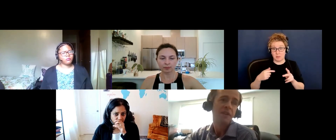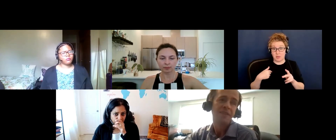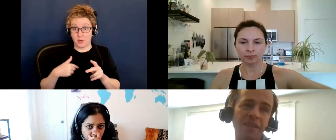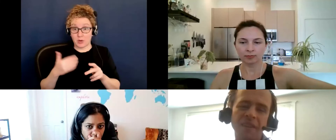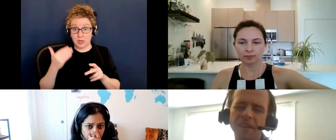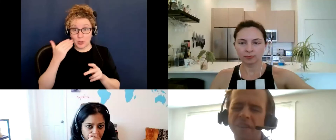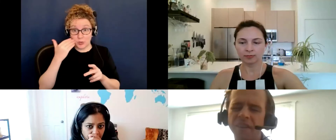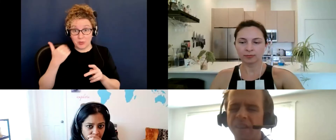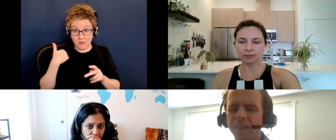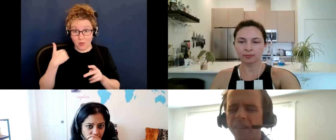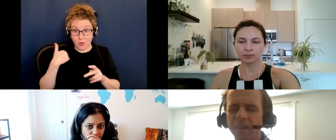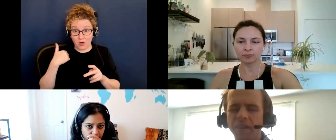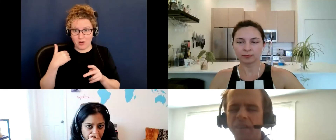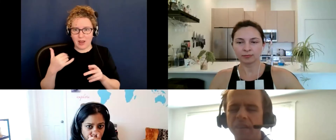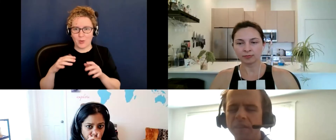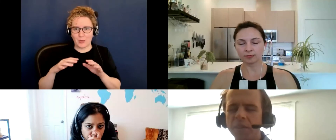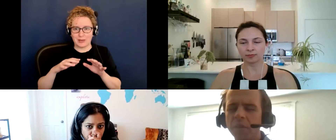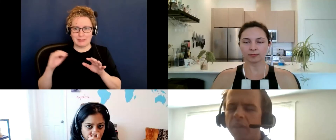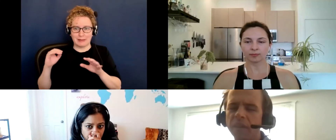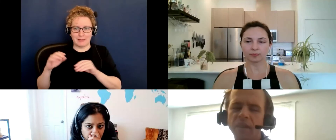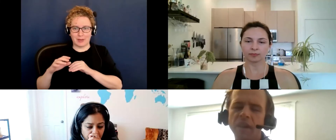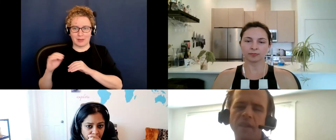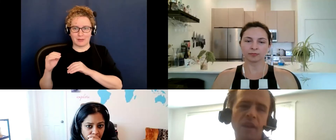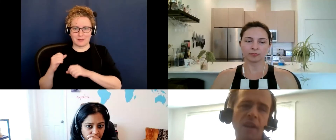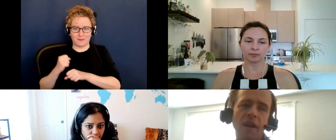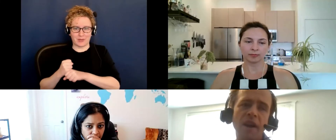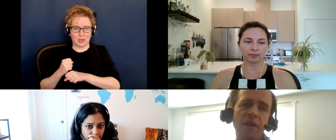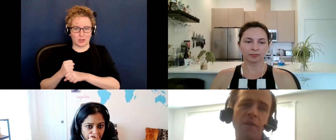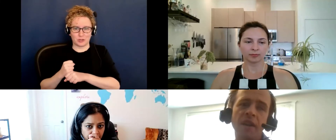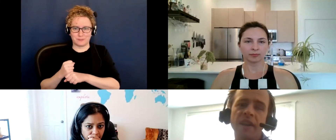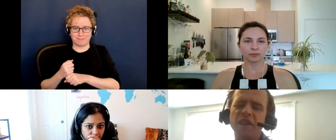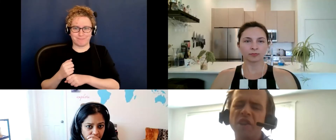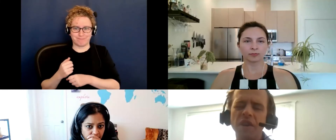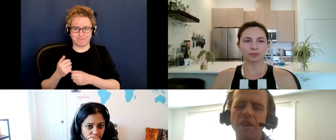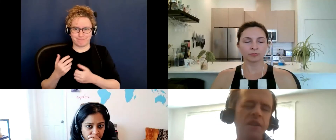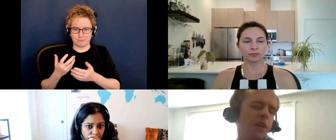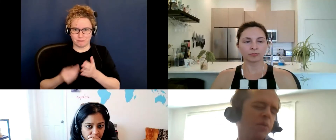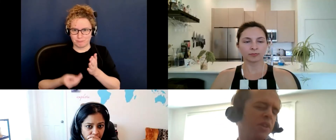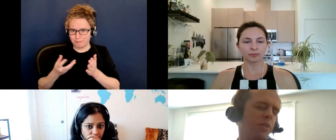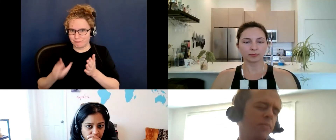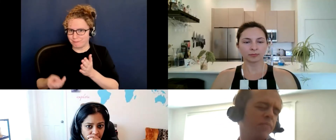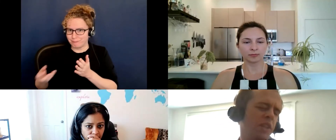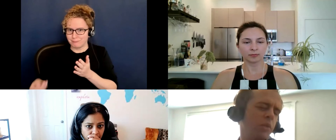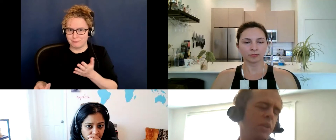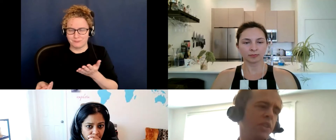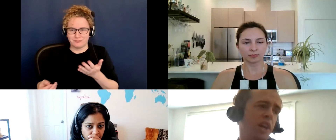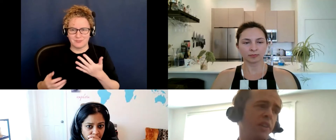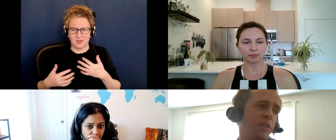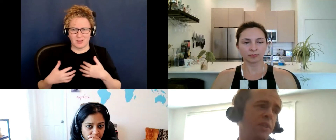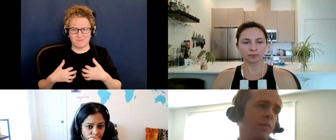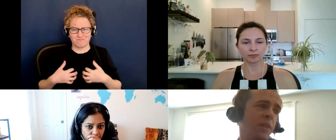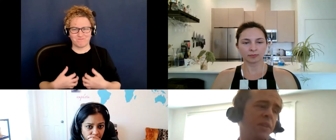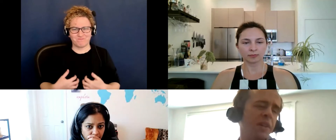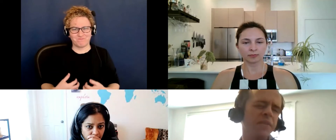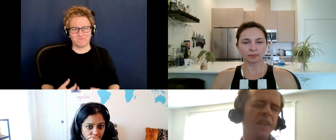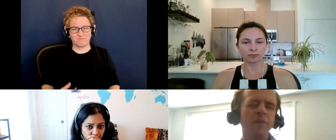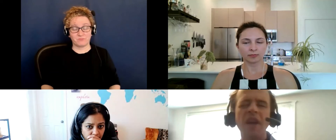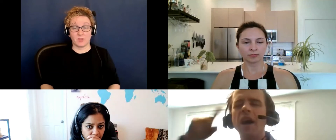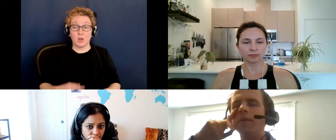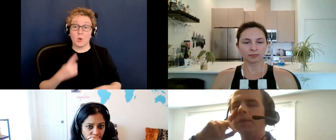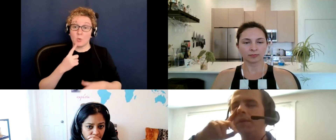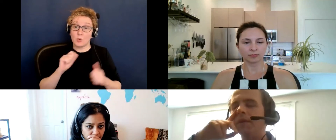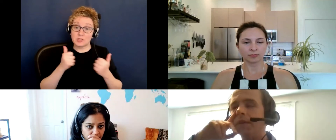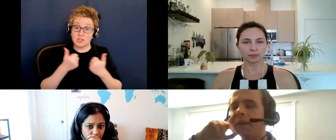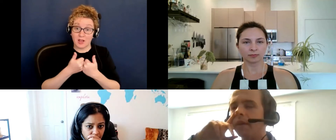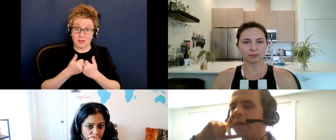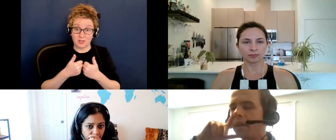field. And so I know that, like, you know, I think like when you're, I think one of the challenges of the field that we